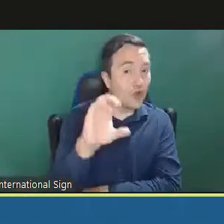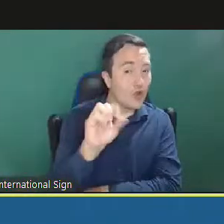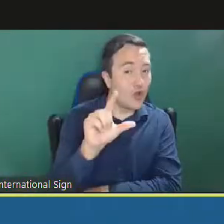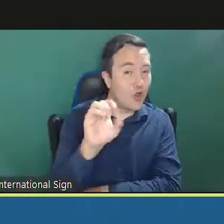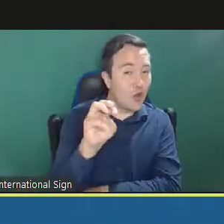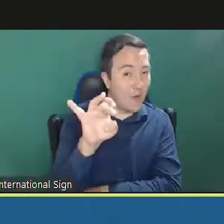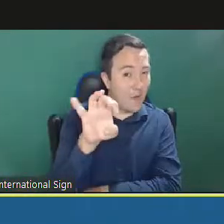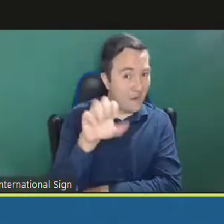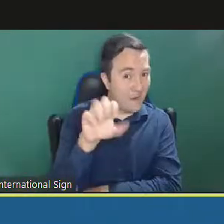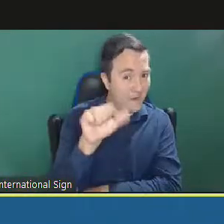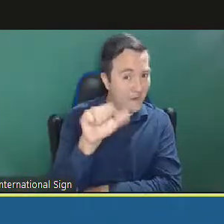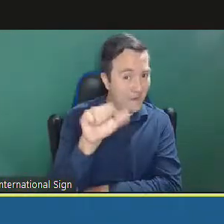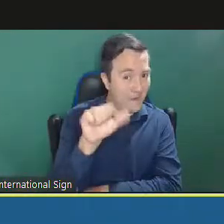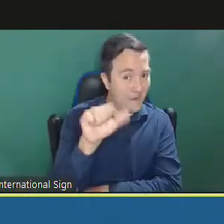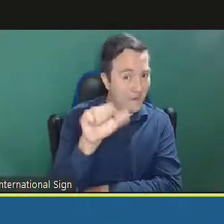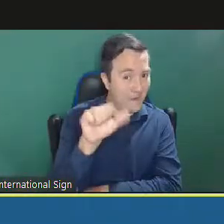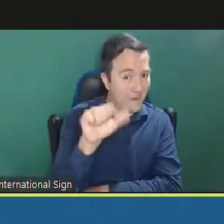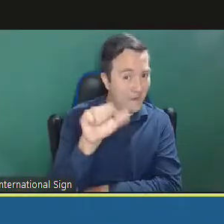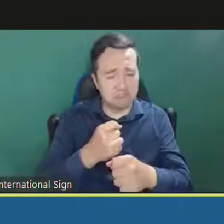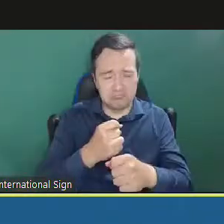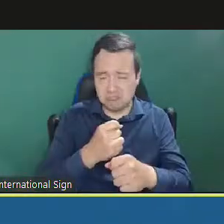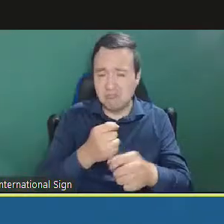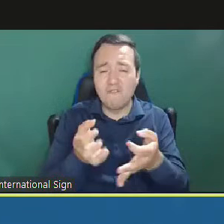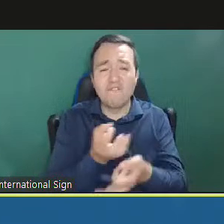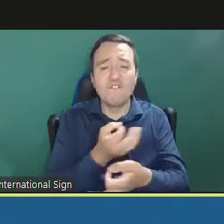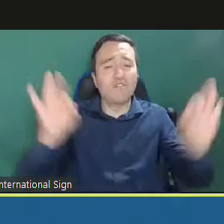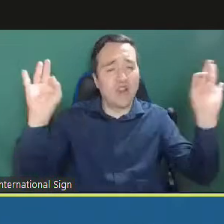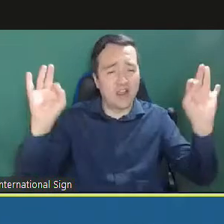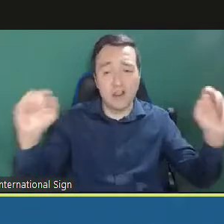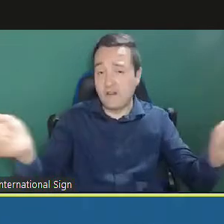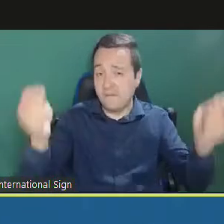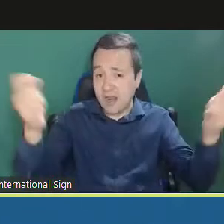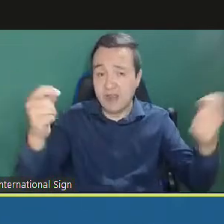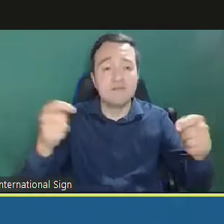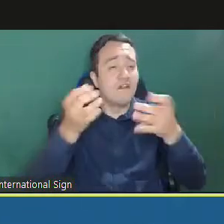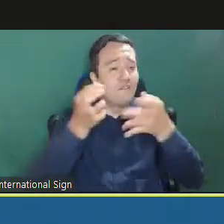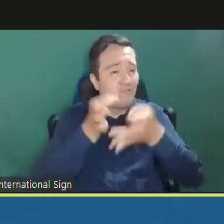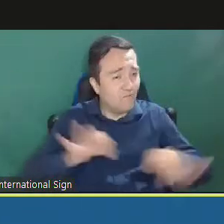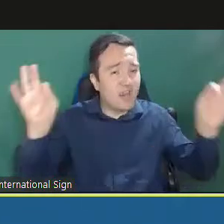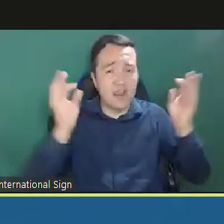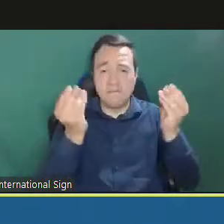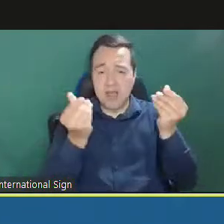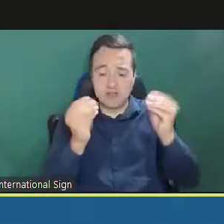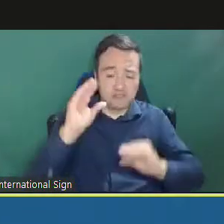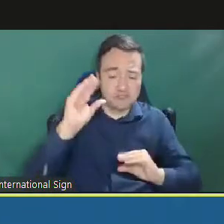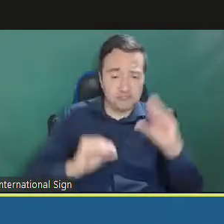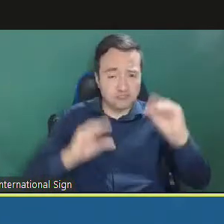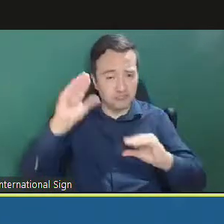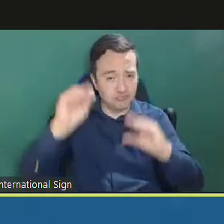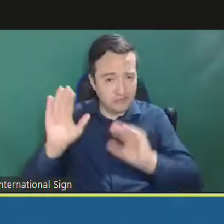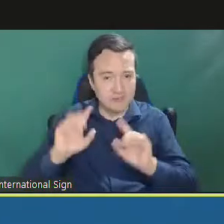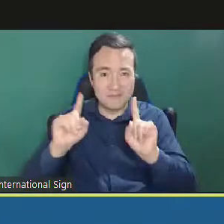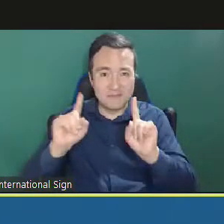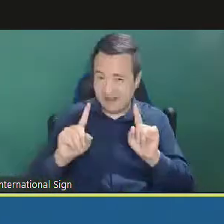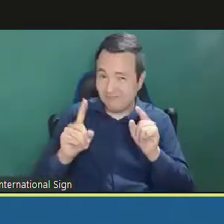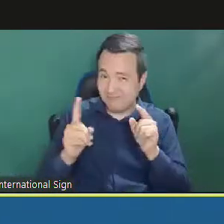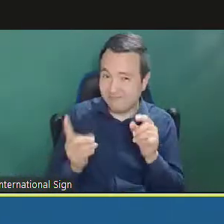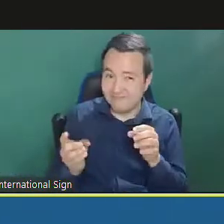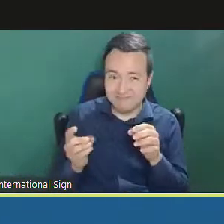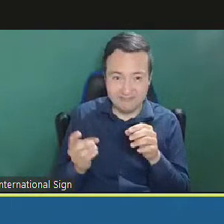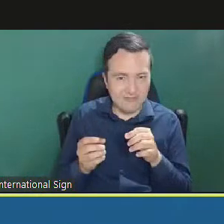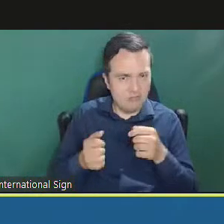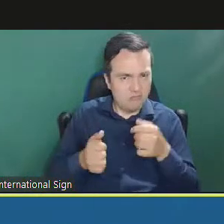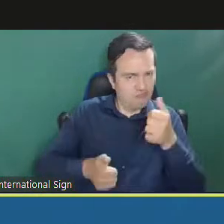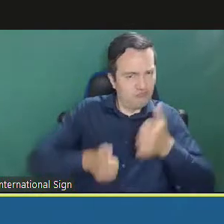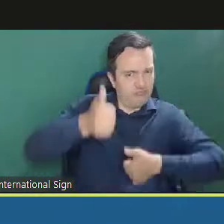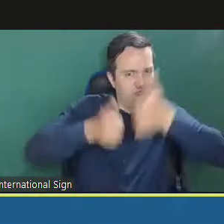free enterprise. The court rejected this challenge, and they stated that although